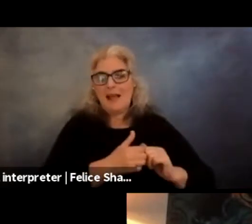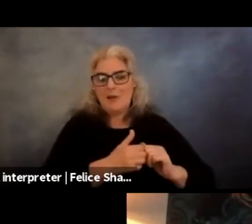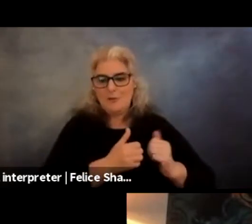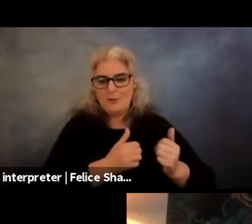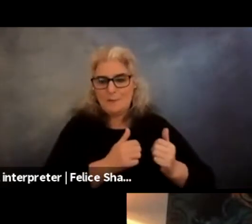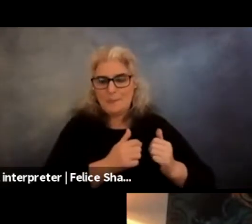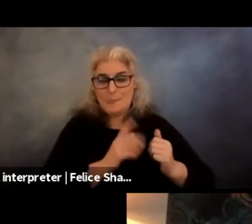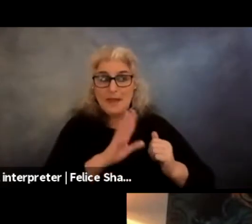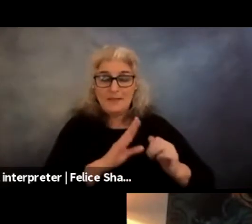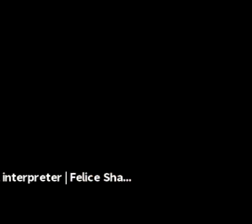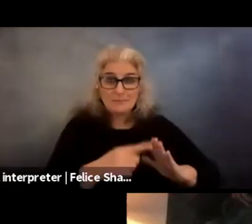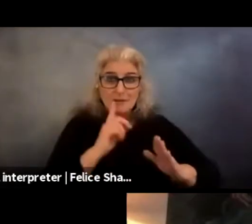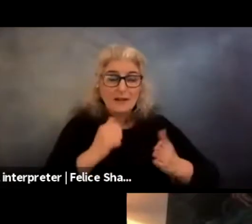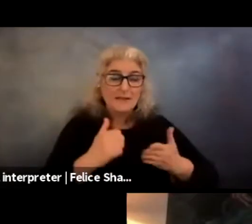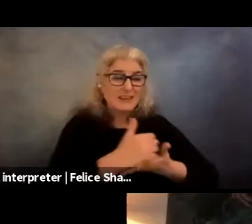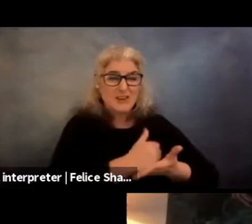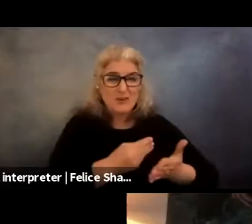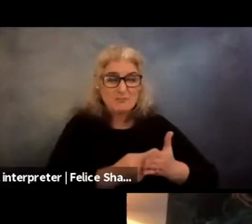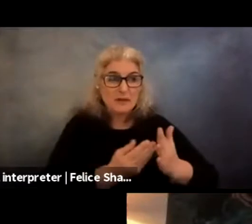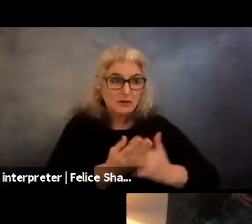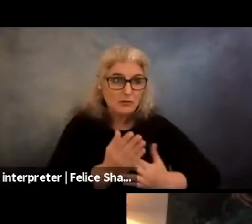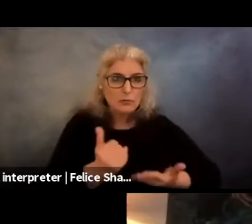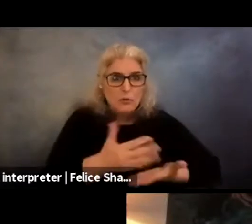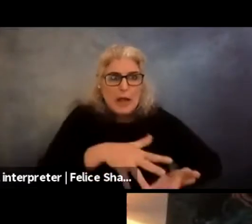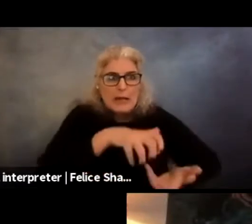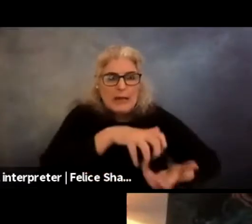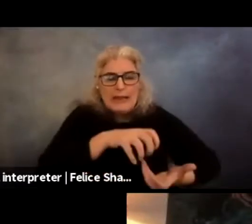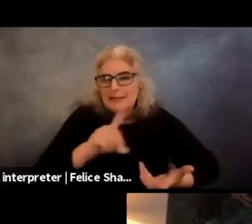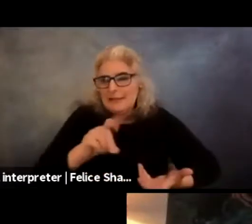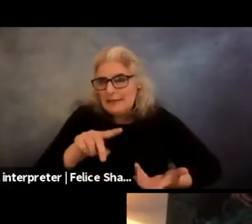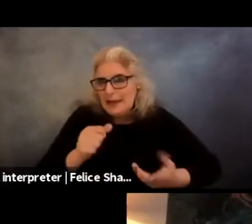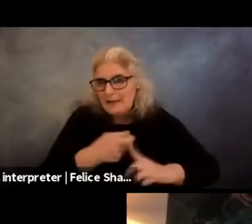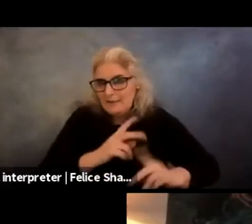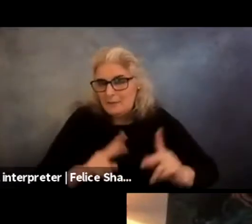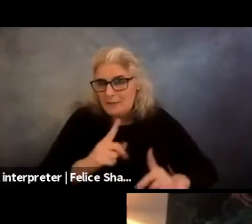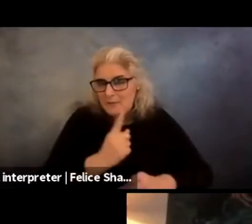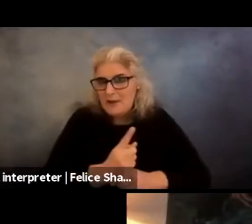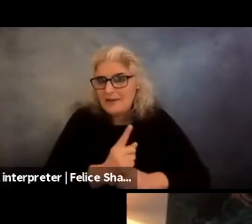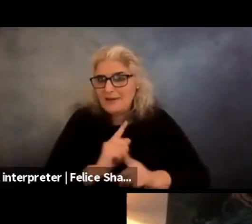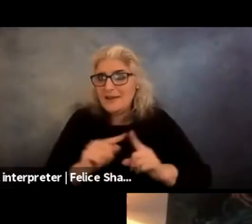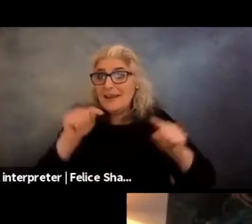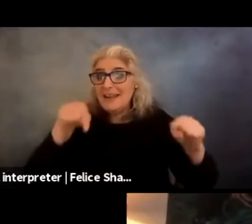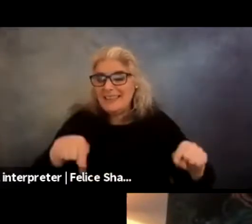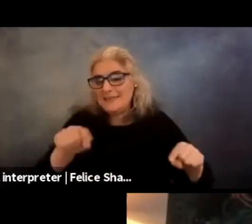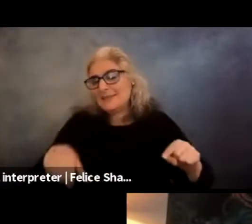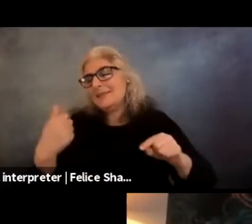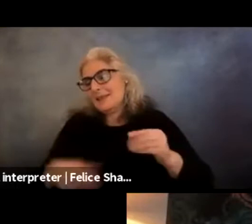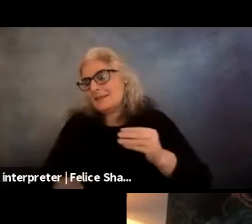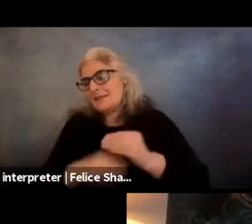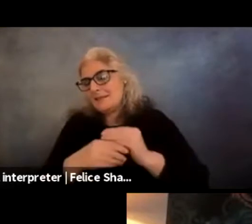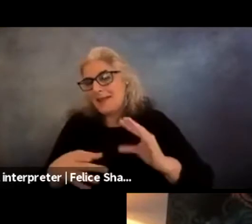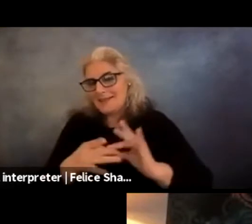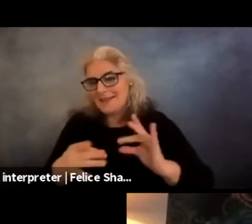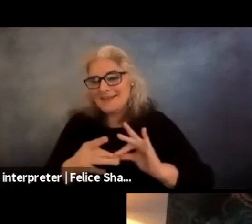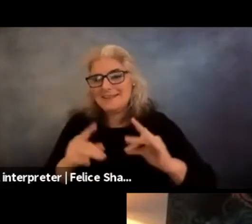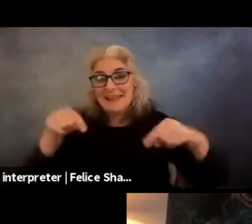their business model of like making money off, right? And so so I think this is another note, which is a